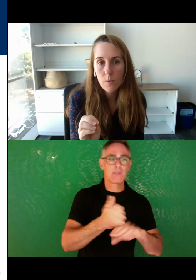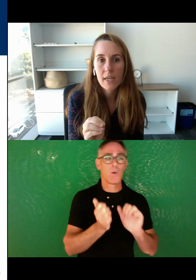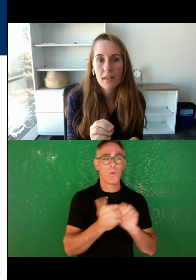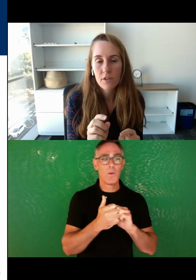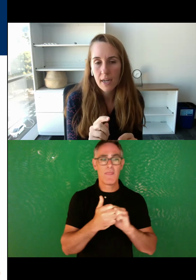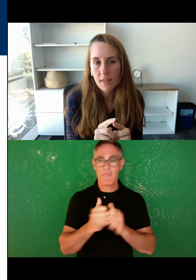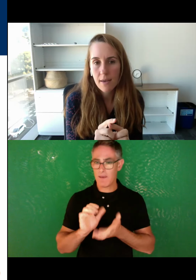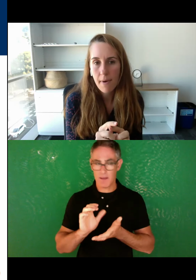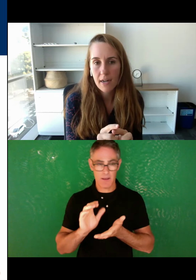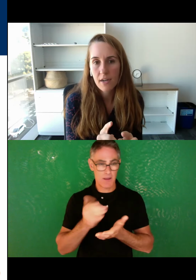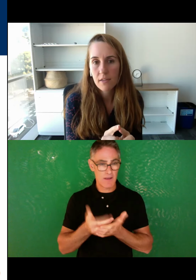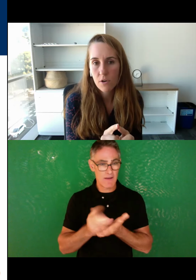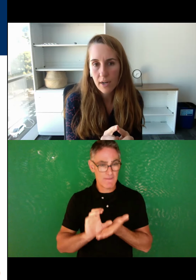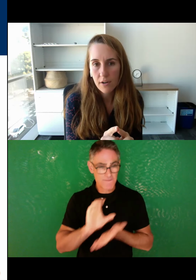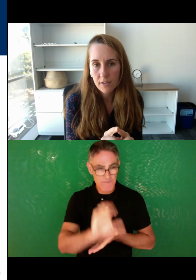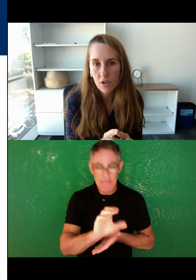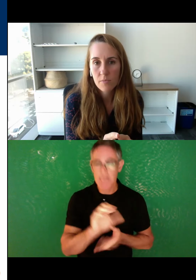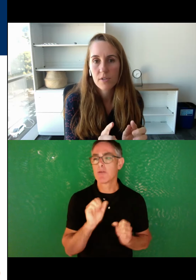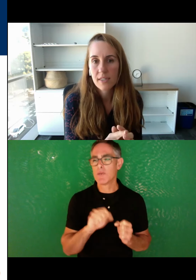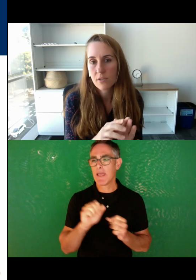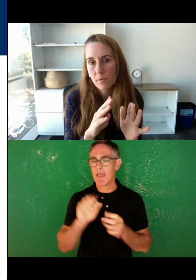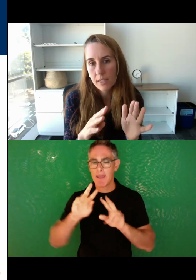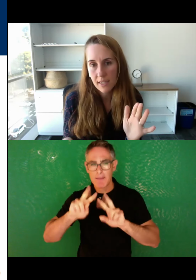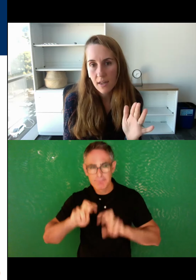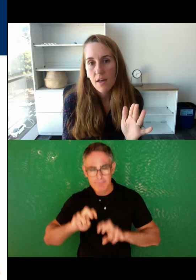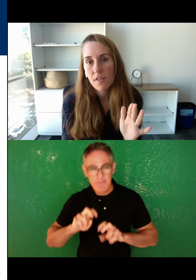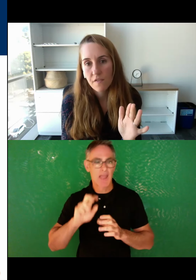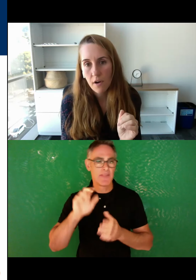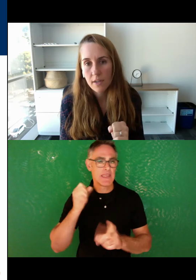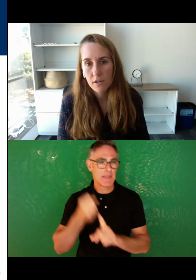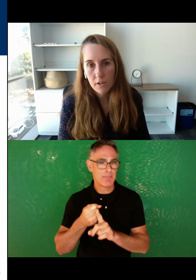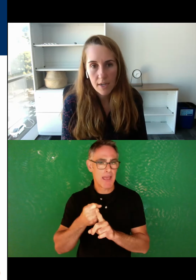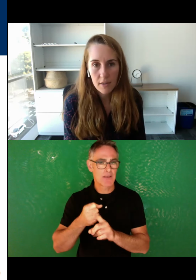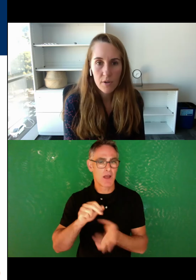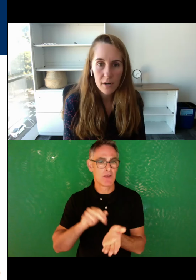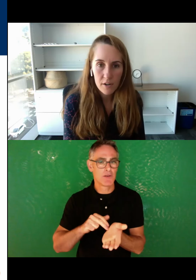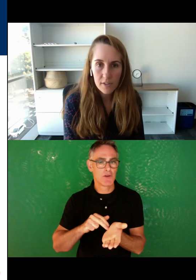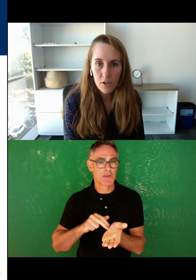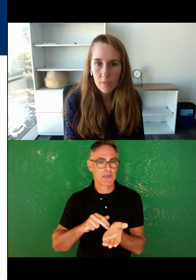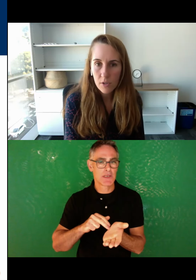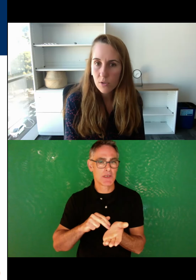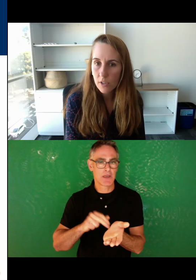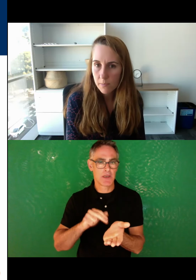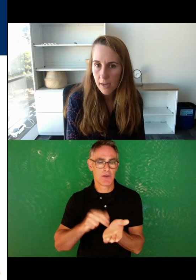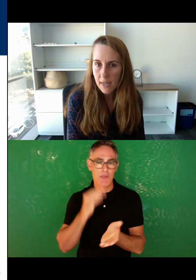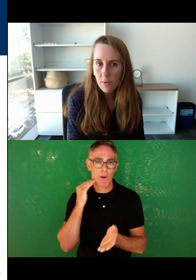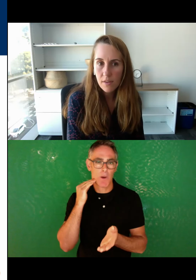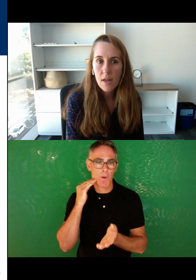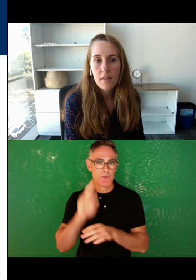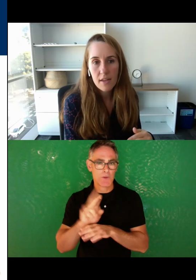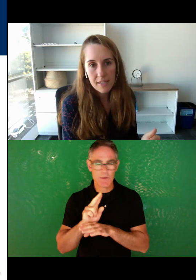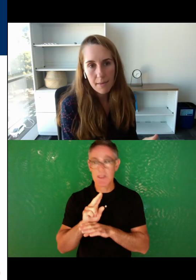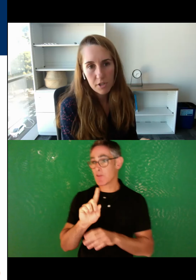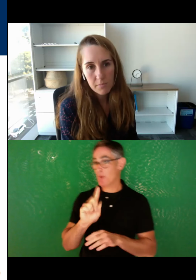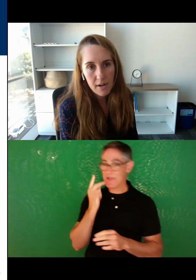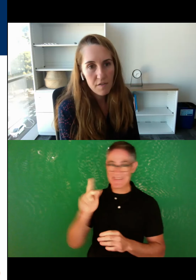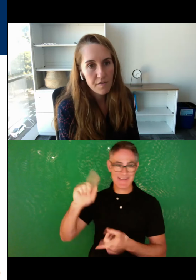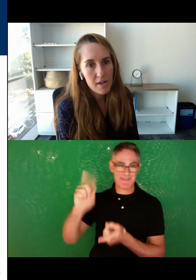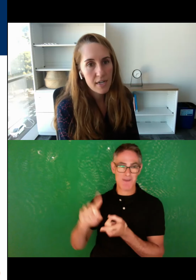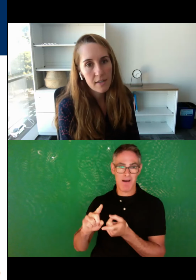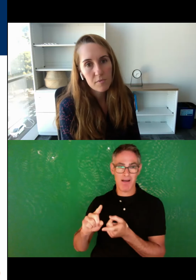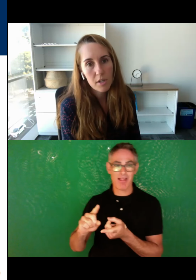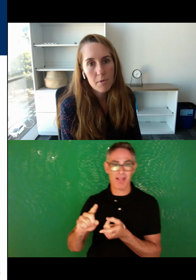funding, we can look at the impact on low care nursing home use, and that's where we see the fall in low care nursing home use corresponding with the